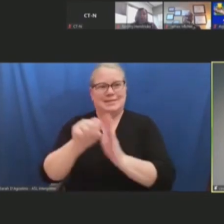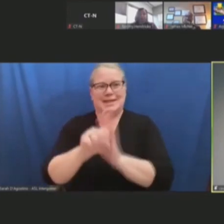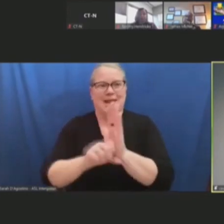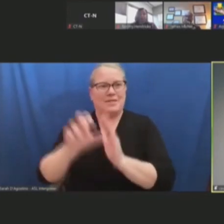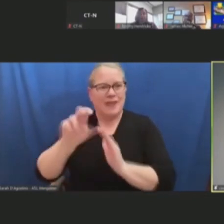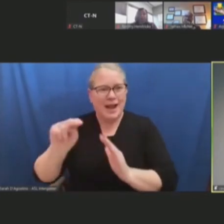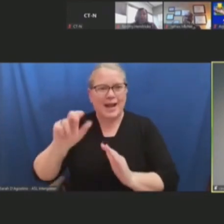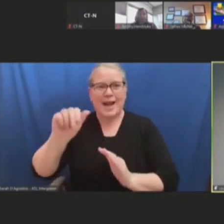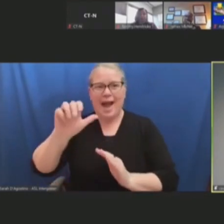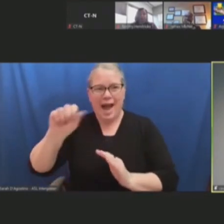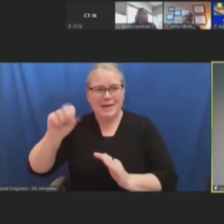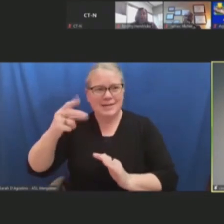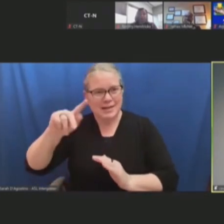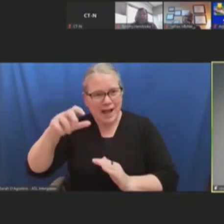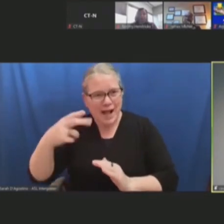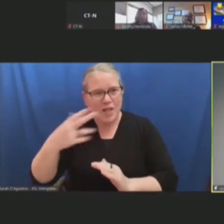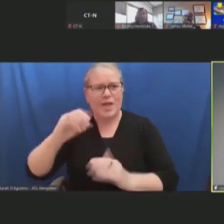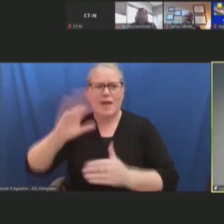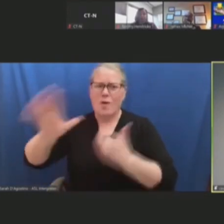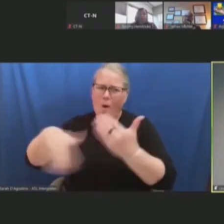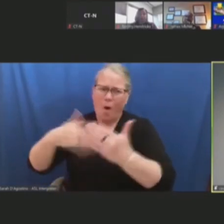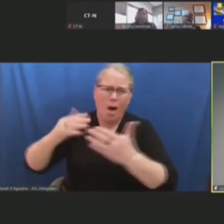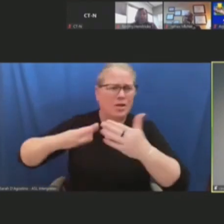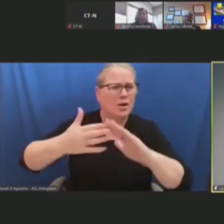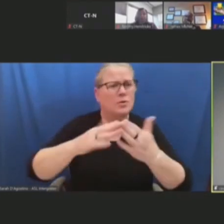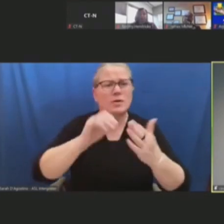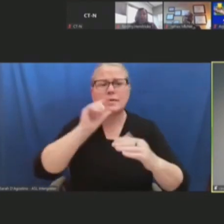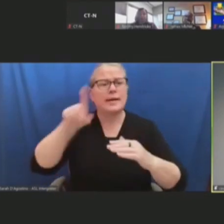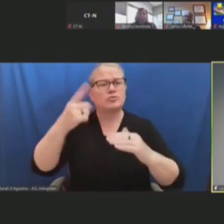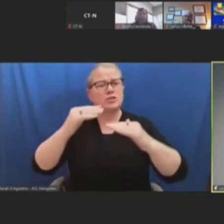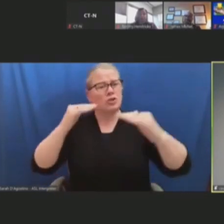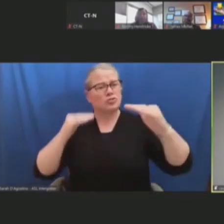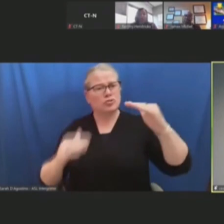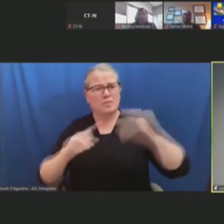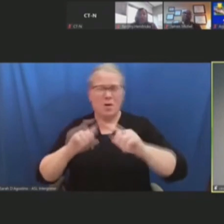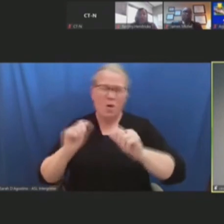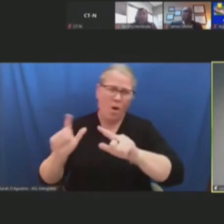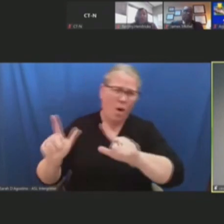all the communities, not just underserved, all the communities to get involved in our health.